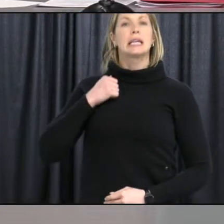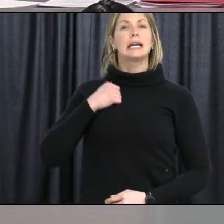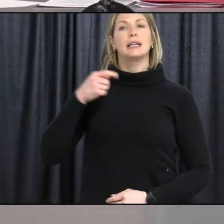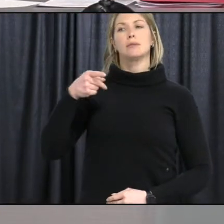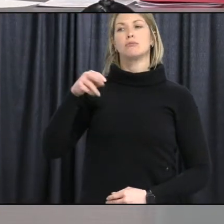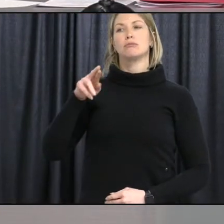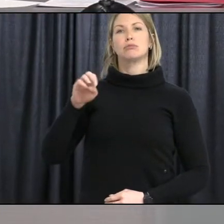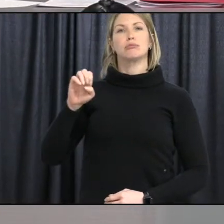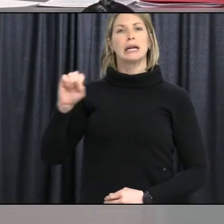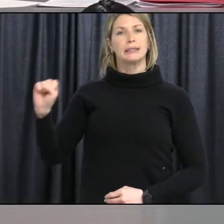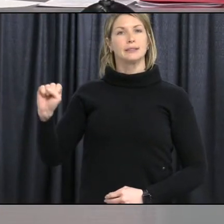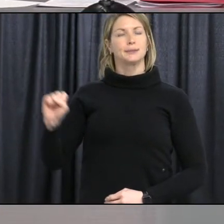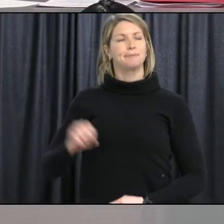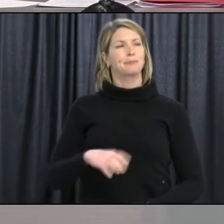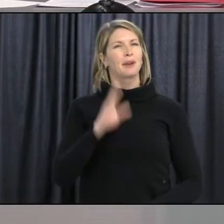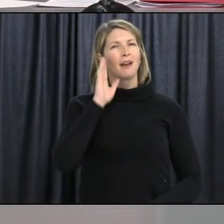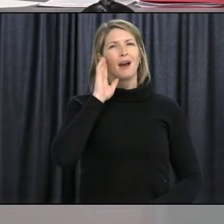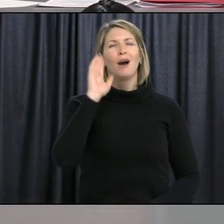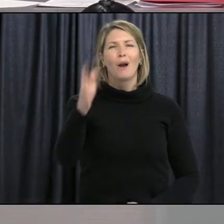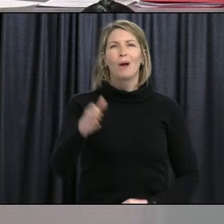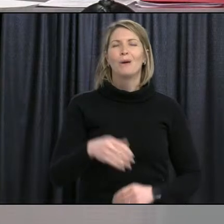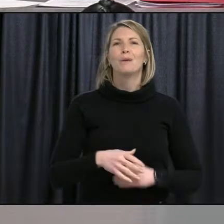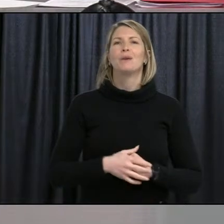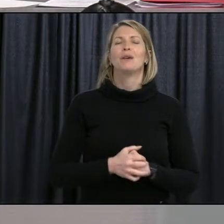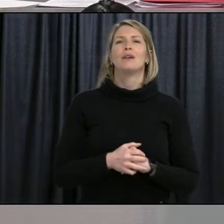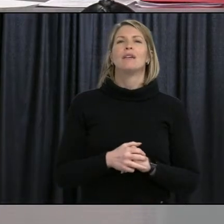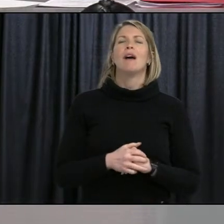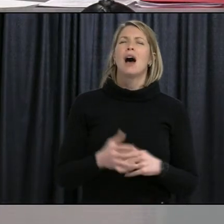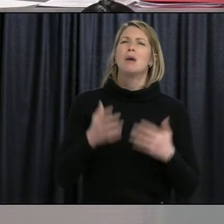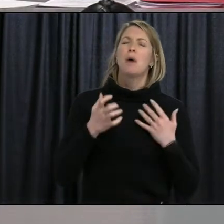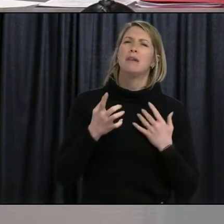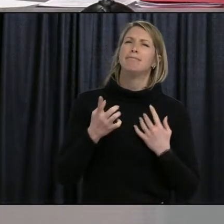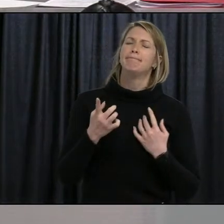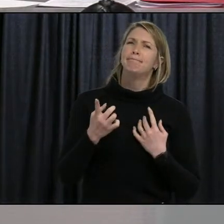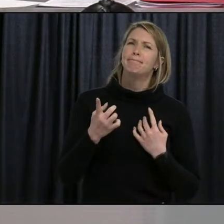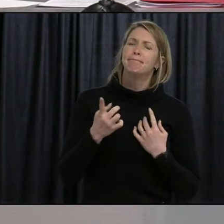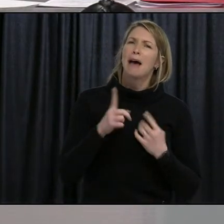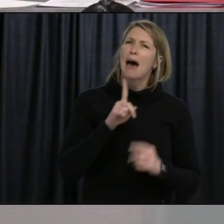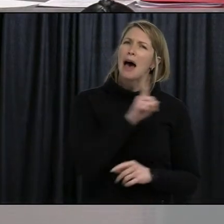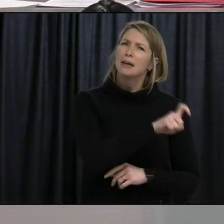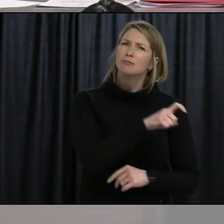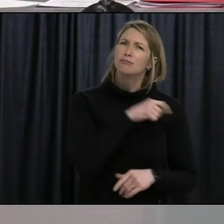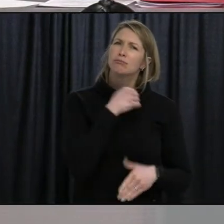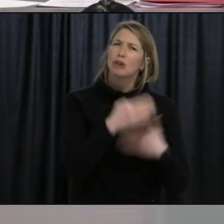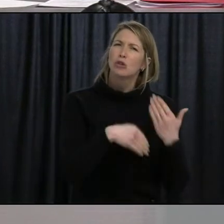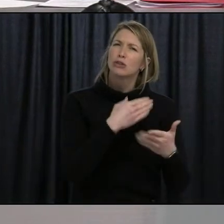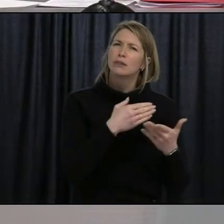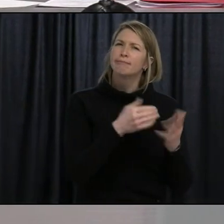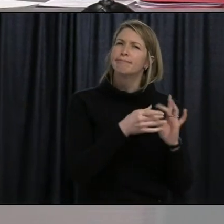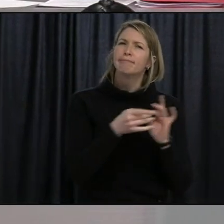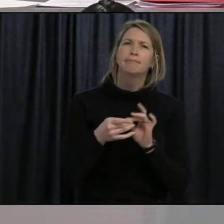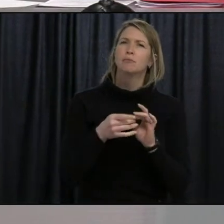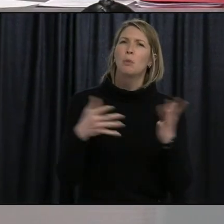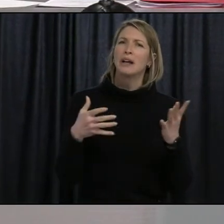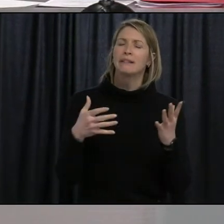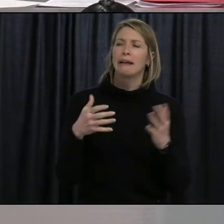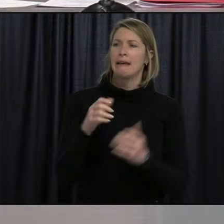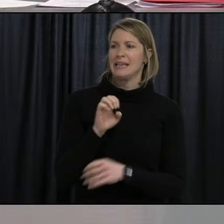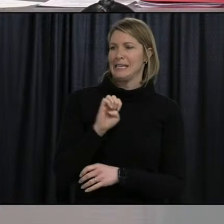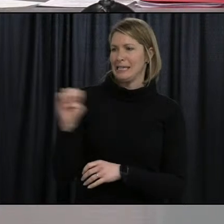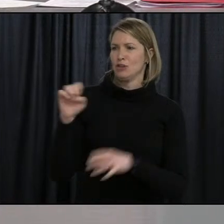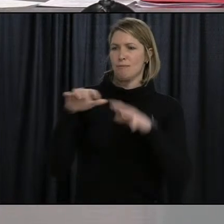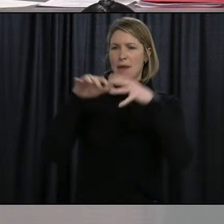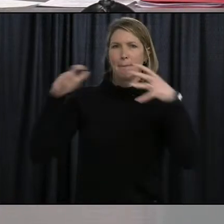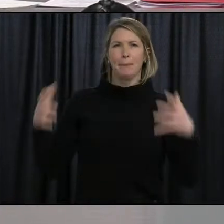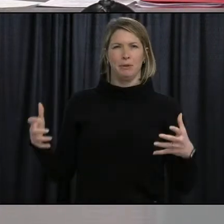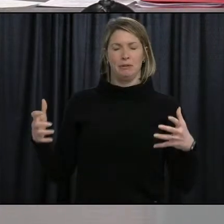Hi, I wanted to ask a little bit about the process behind getting into this new version of the Atlantic bubble, because